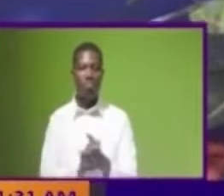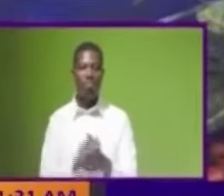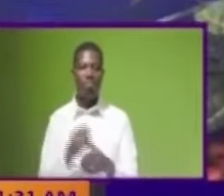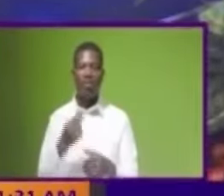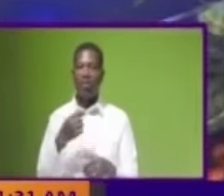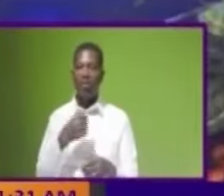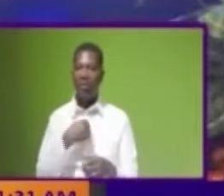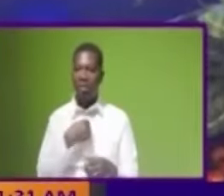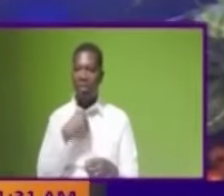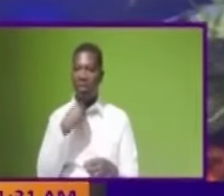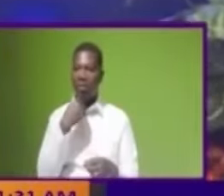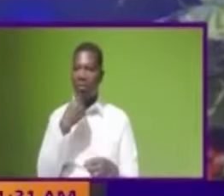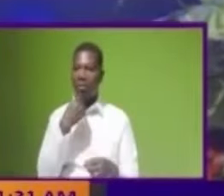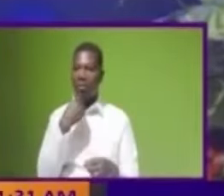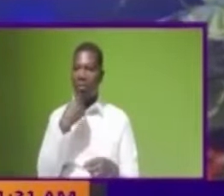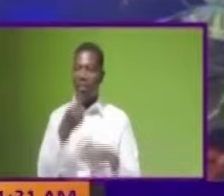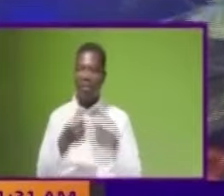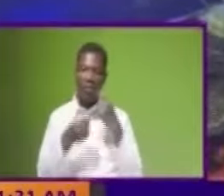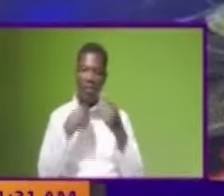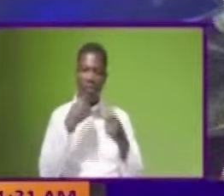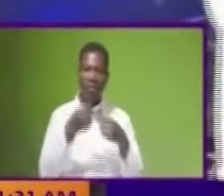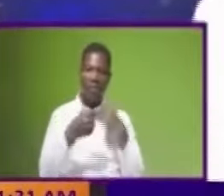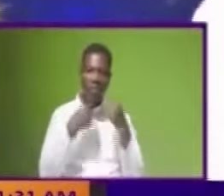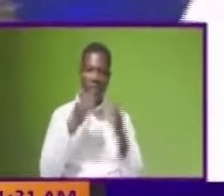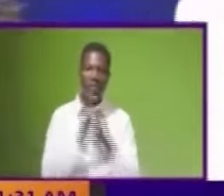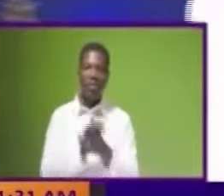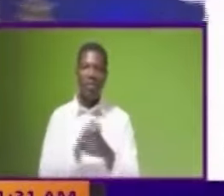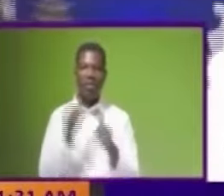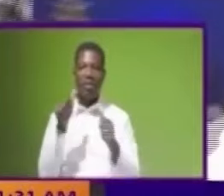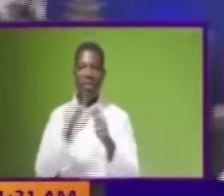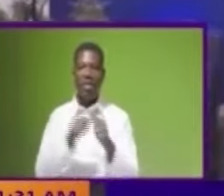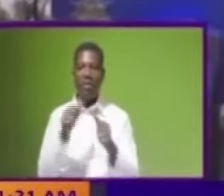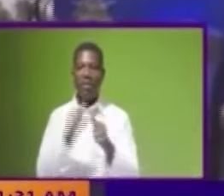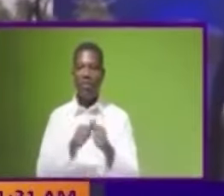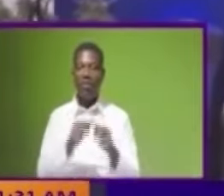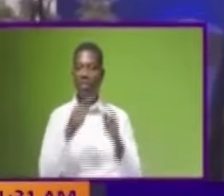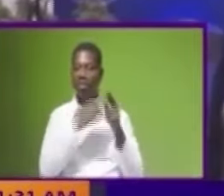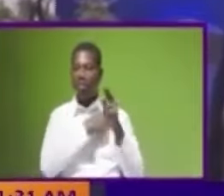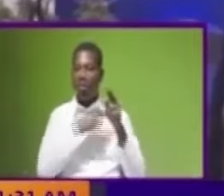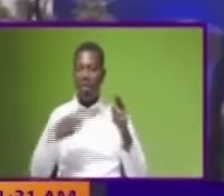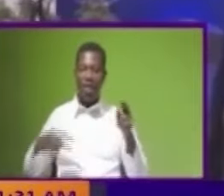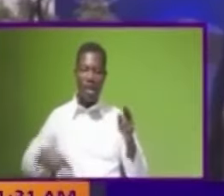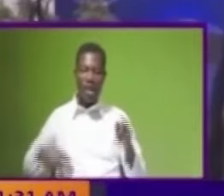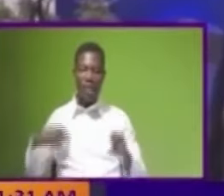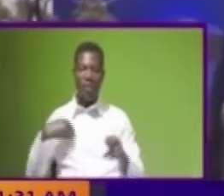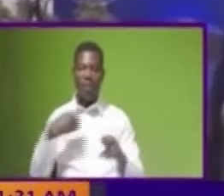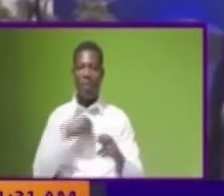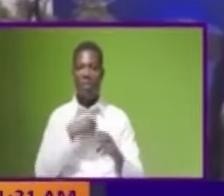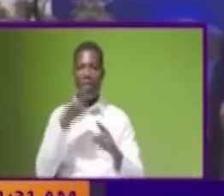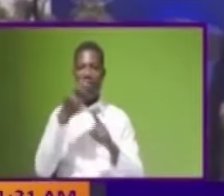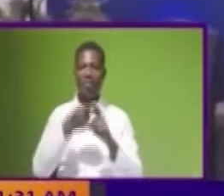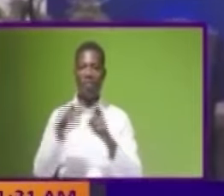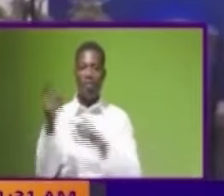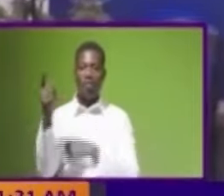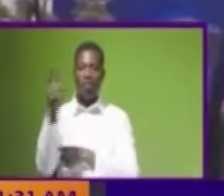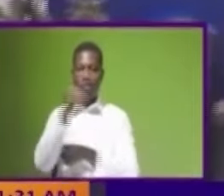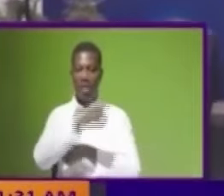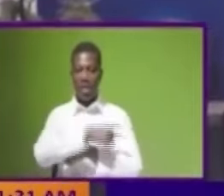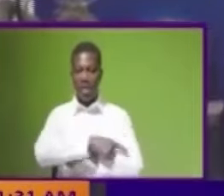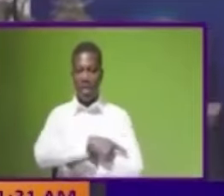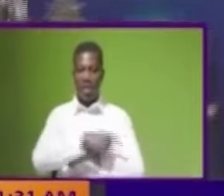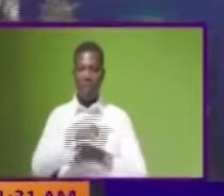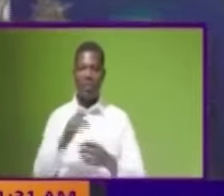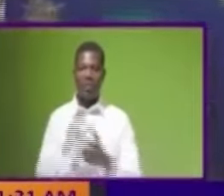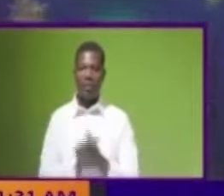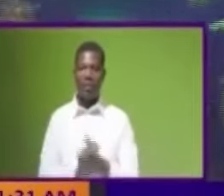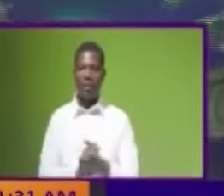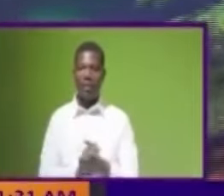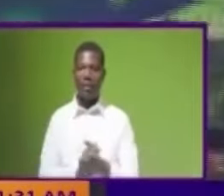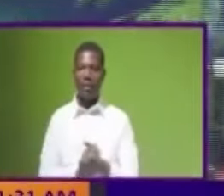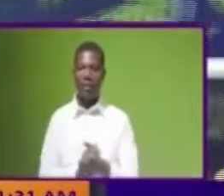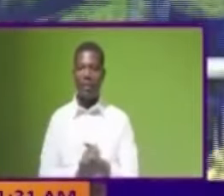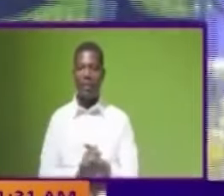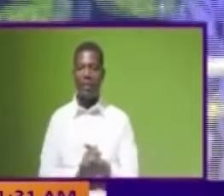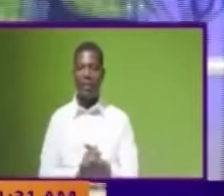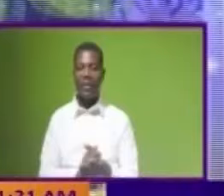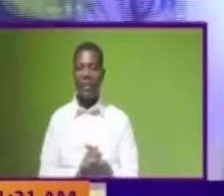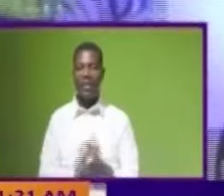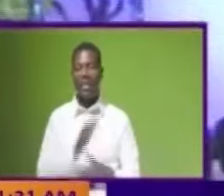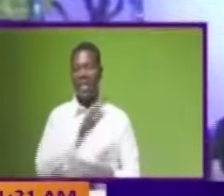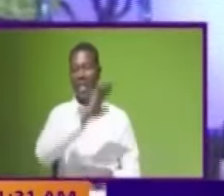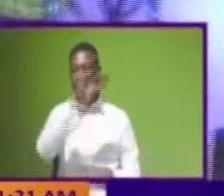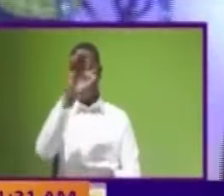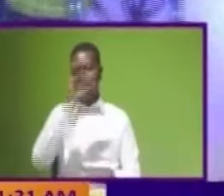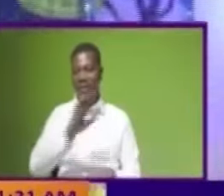Kumase. Ene ne Wednesday service wo Kumase no. E mwa bupe du mu bako. Onya. No Pentecost church.